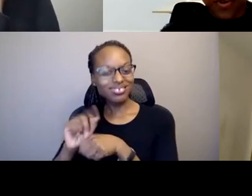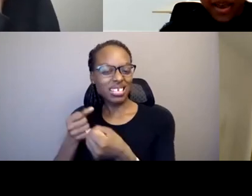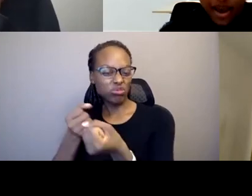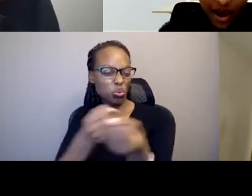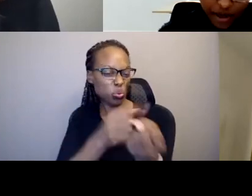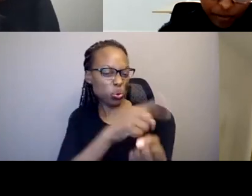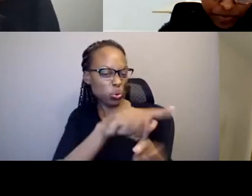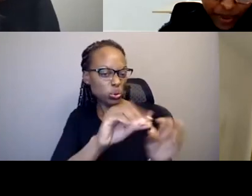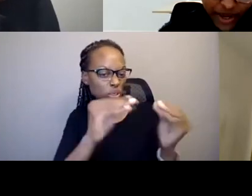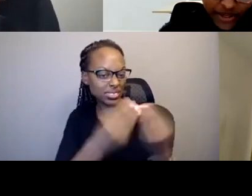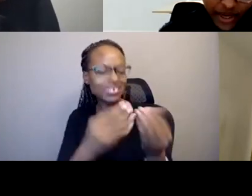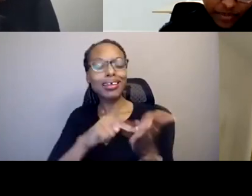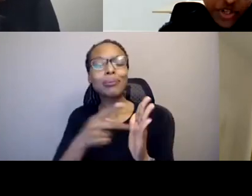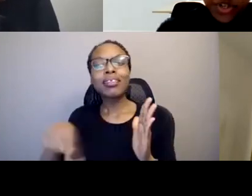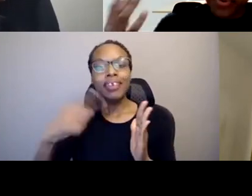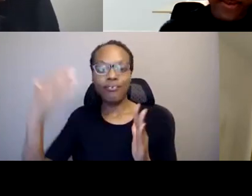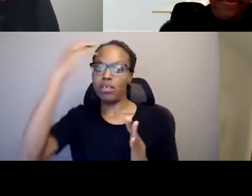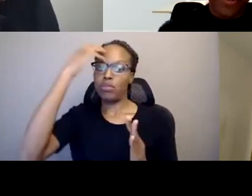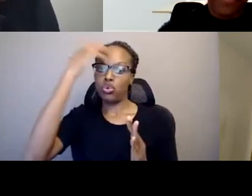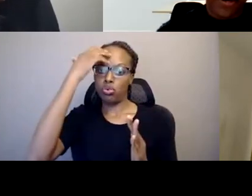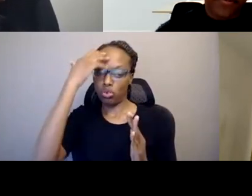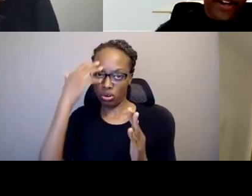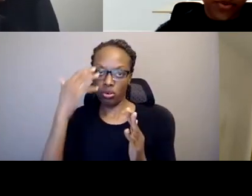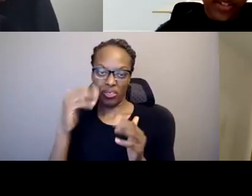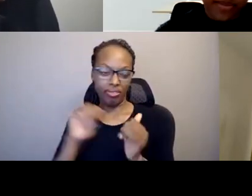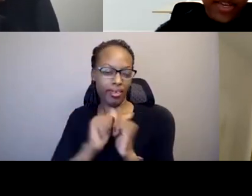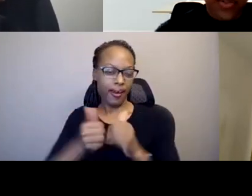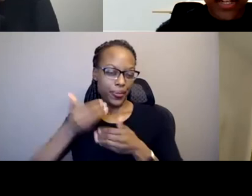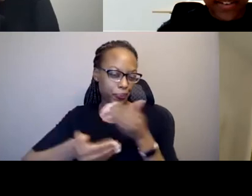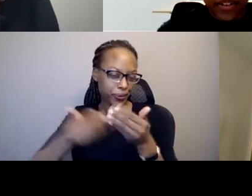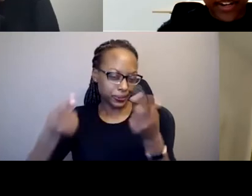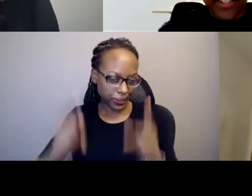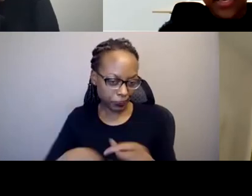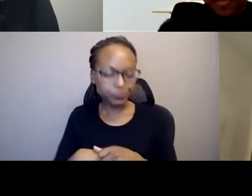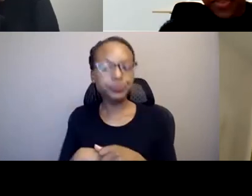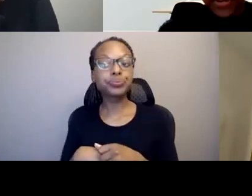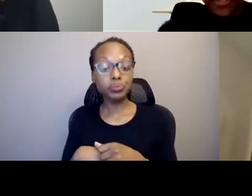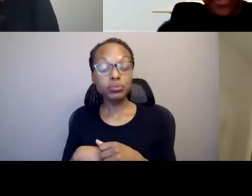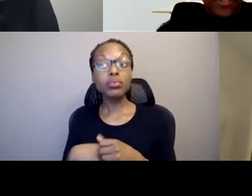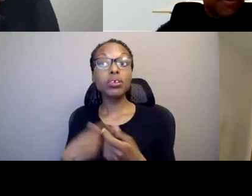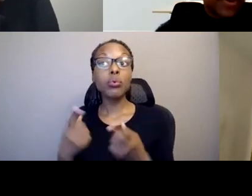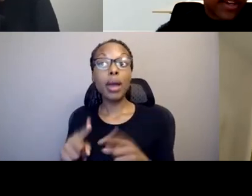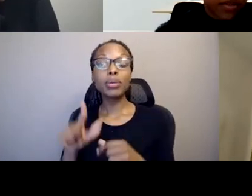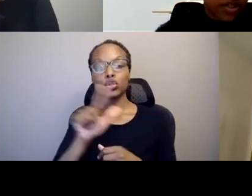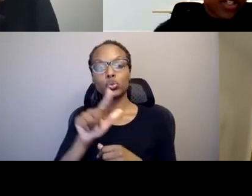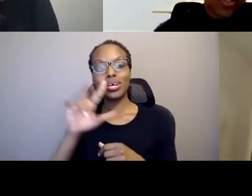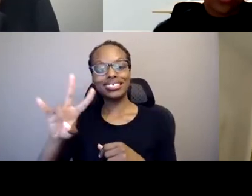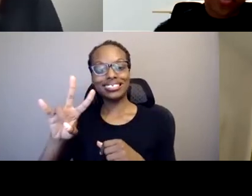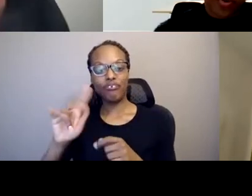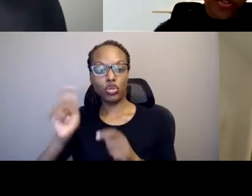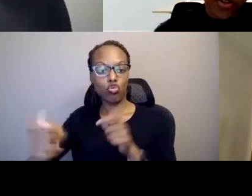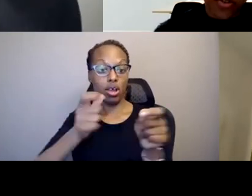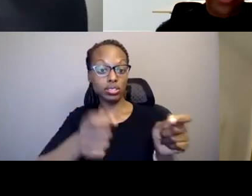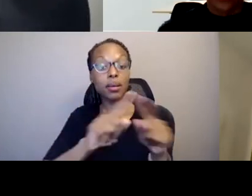landscape. So, you know, we made a round of grants. We ended up making 27 grants, but the reality is that we had close to